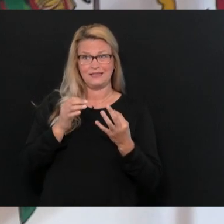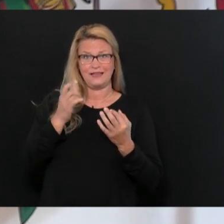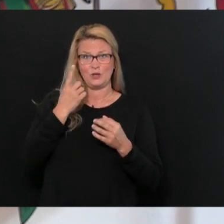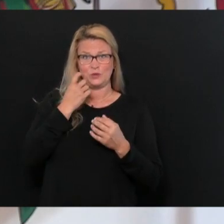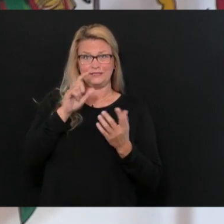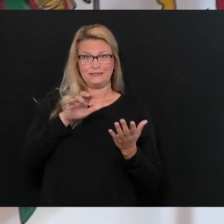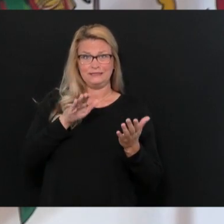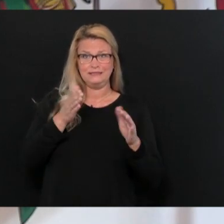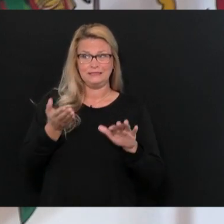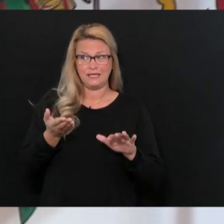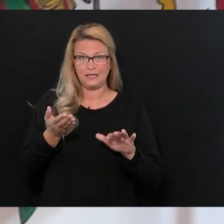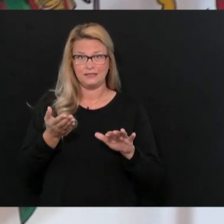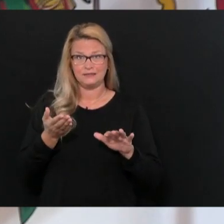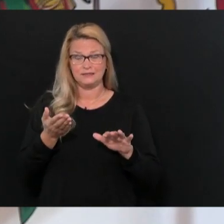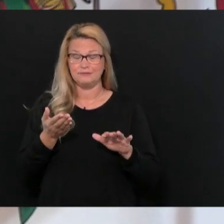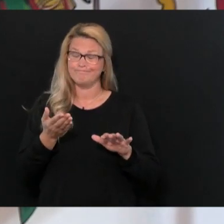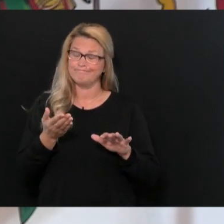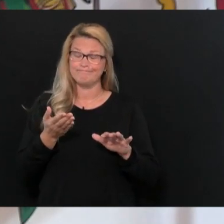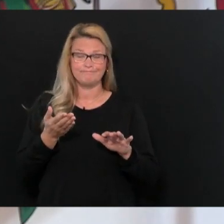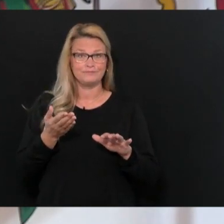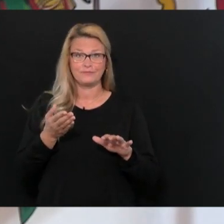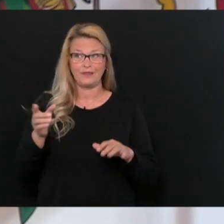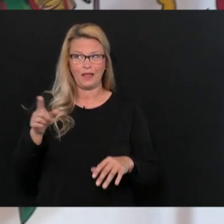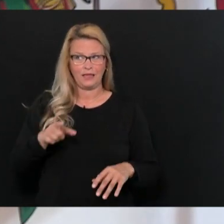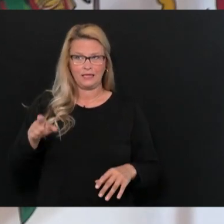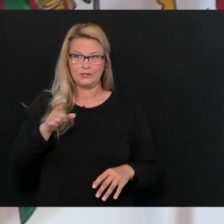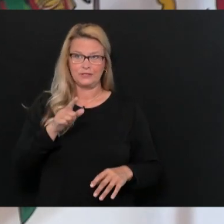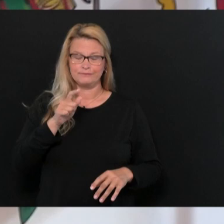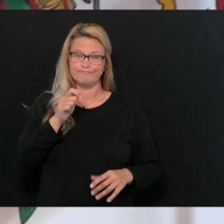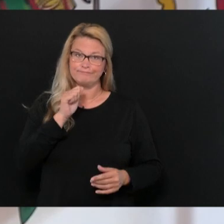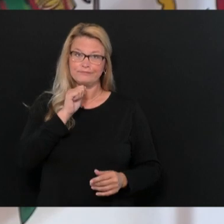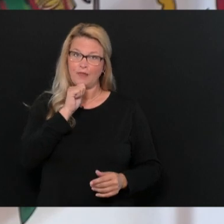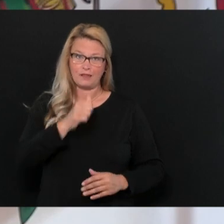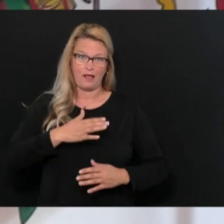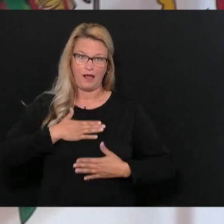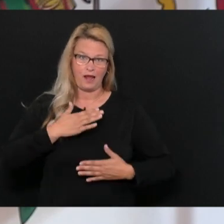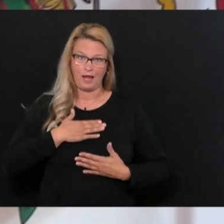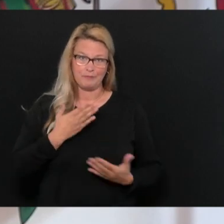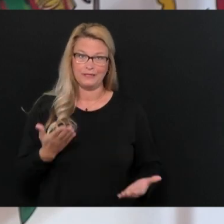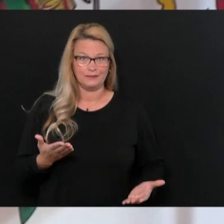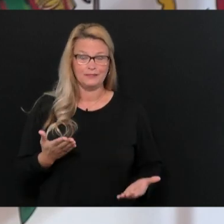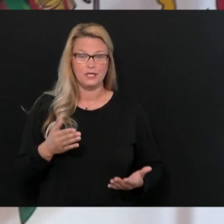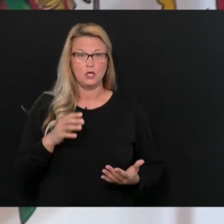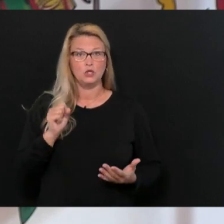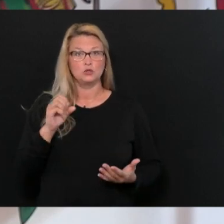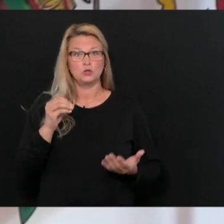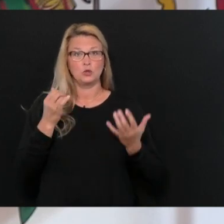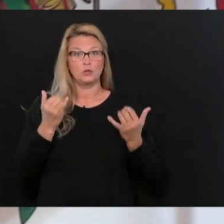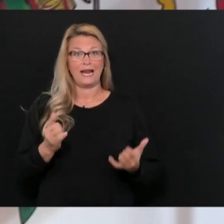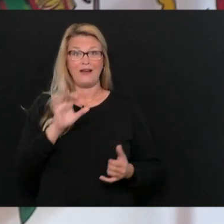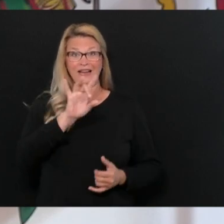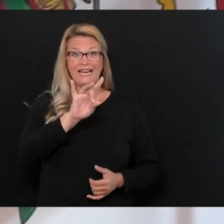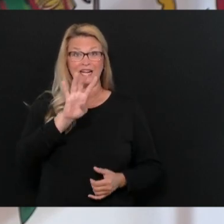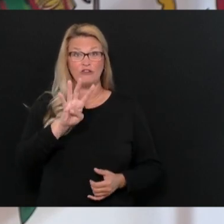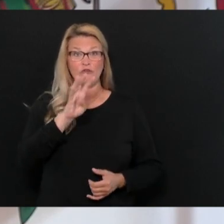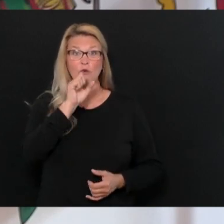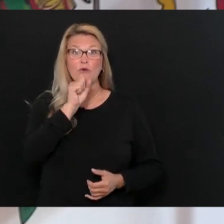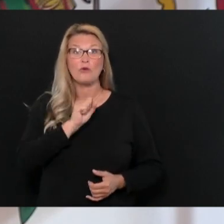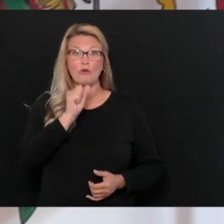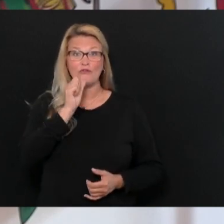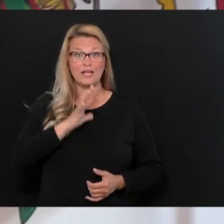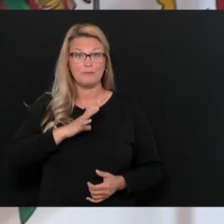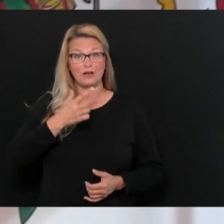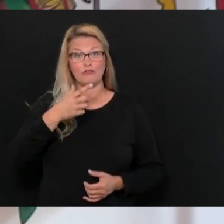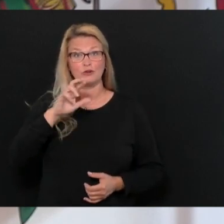being pleased is anything but the case. And so we've now lost an 84-year-old female from